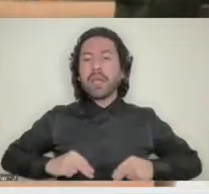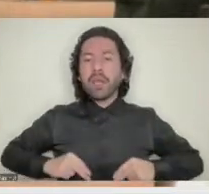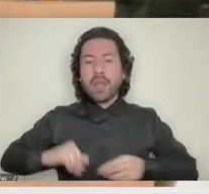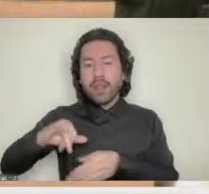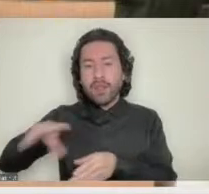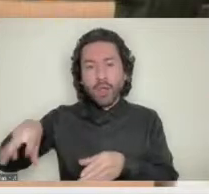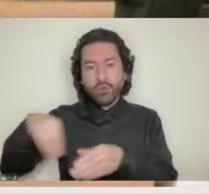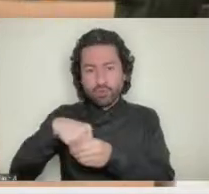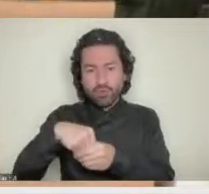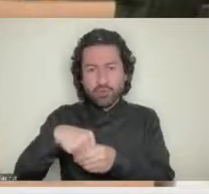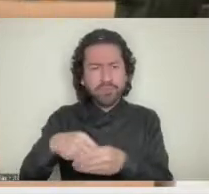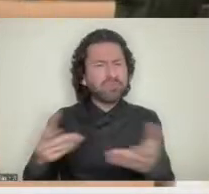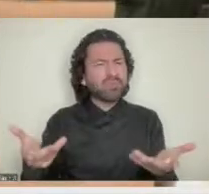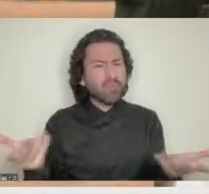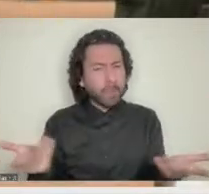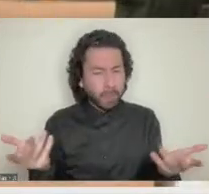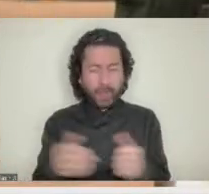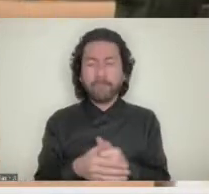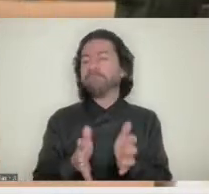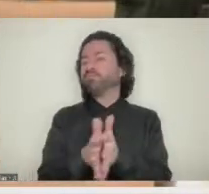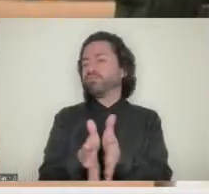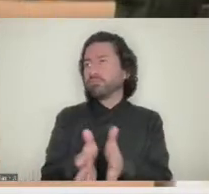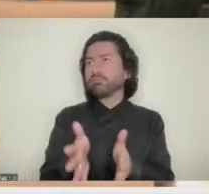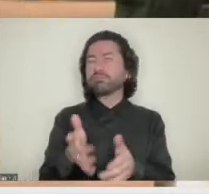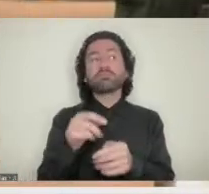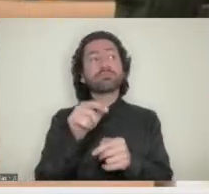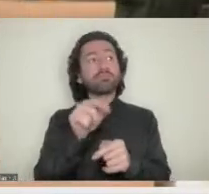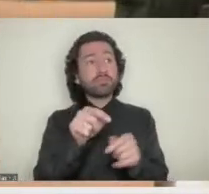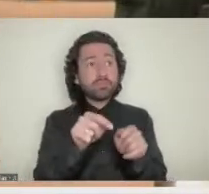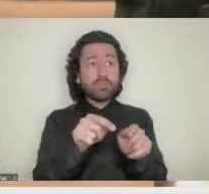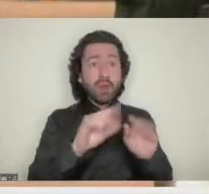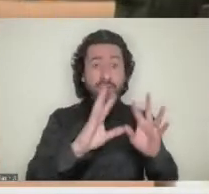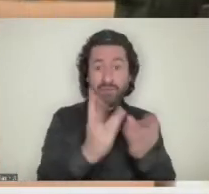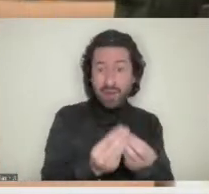extension services by our ministry. All the families that form part of this